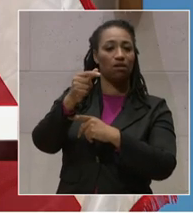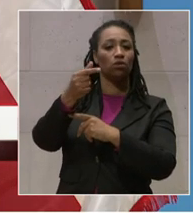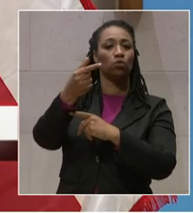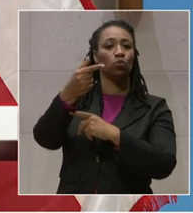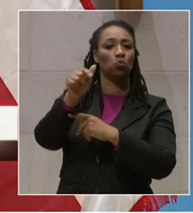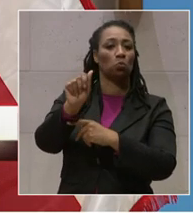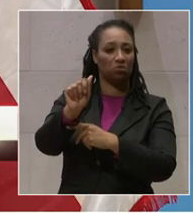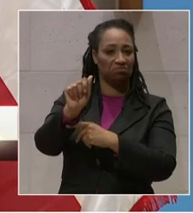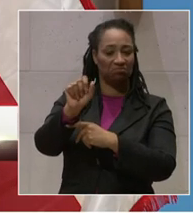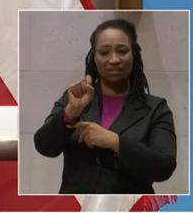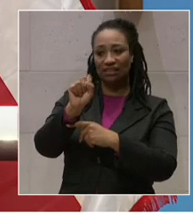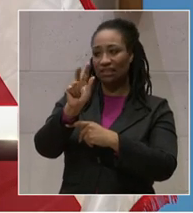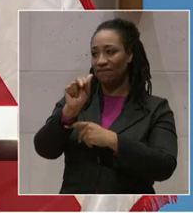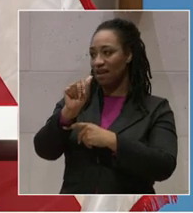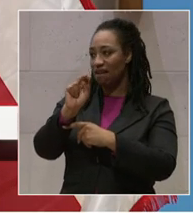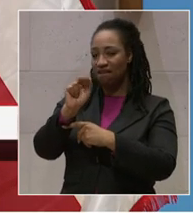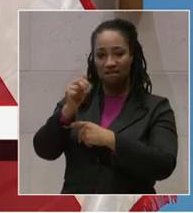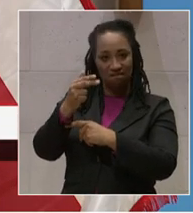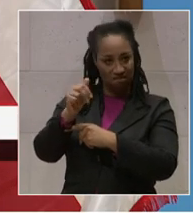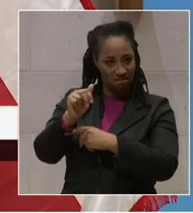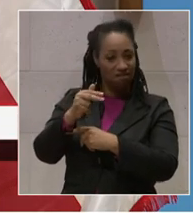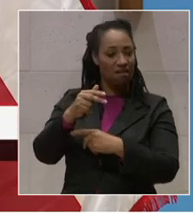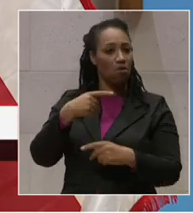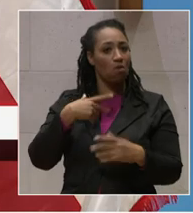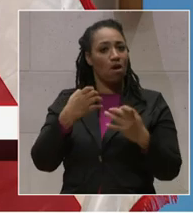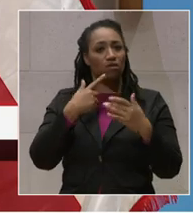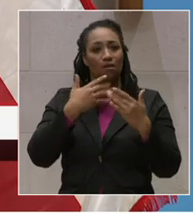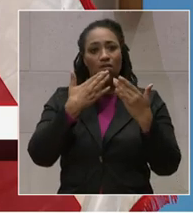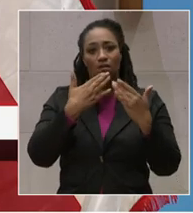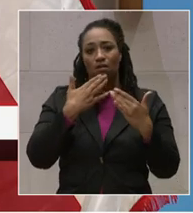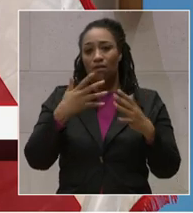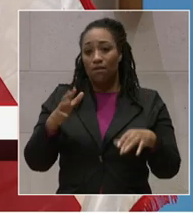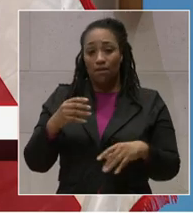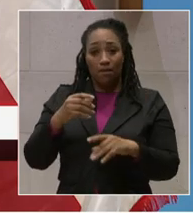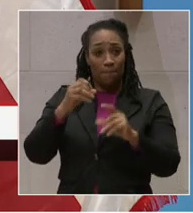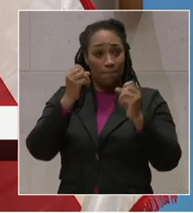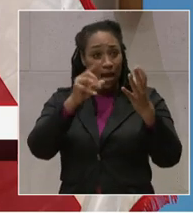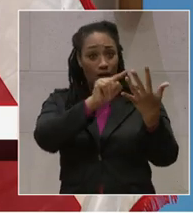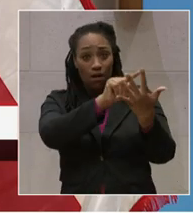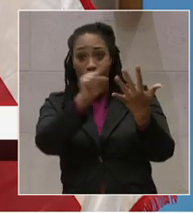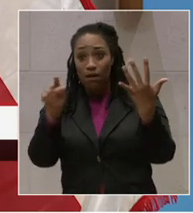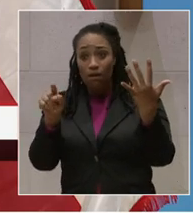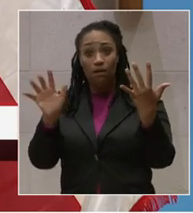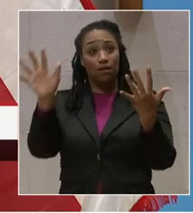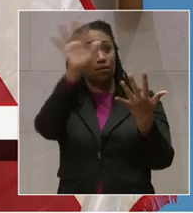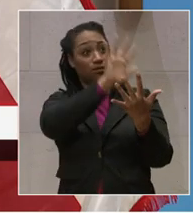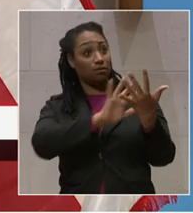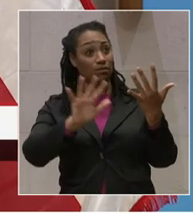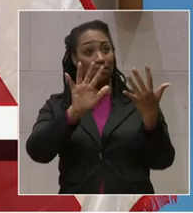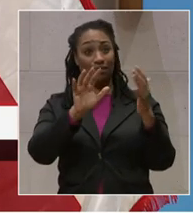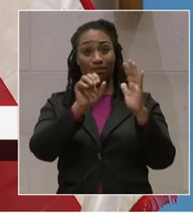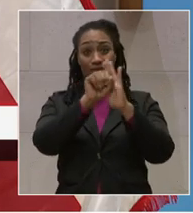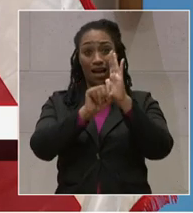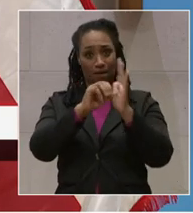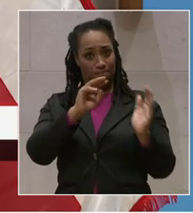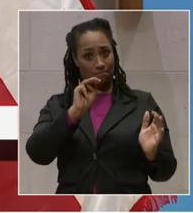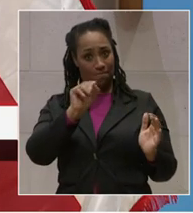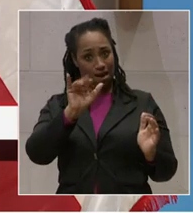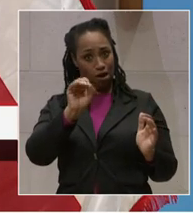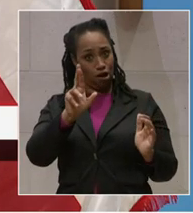And I'm also so honored to have so many mayors from all over America. You know, I see my local